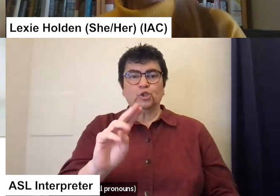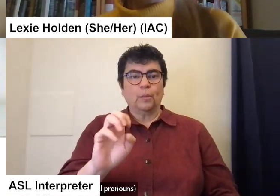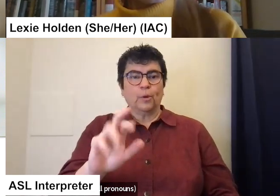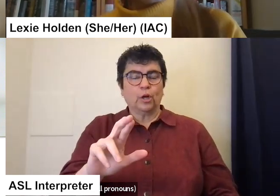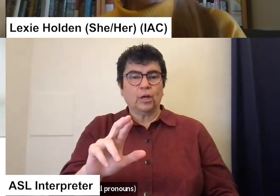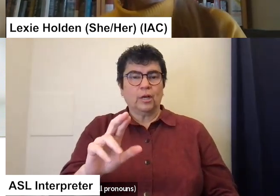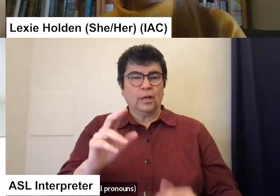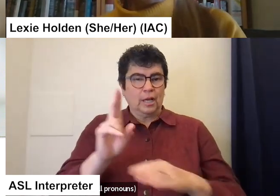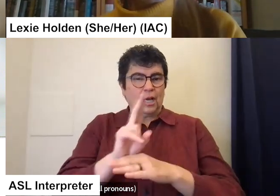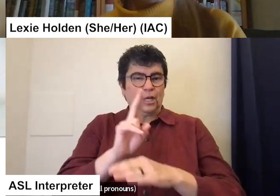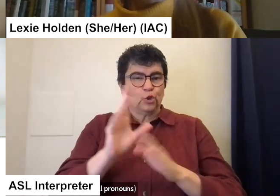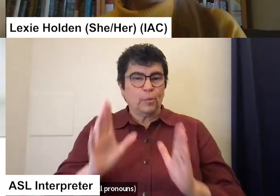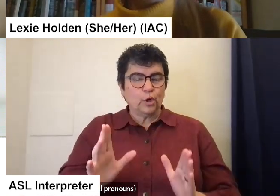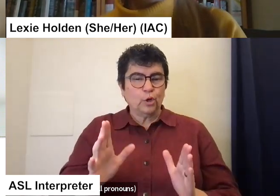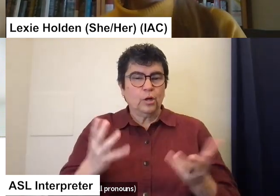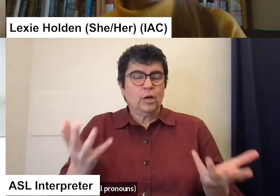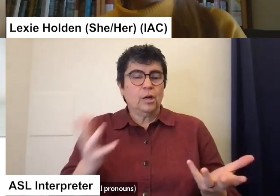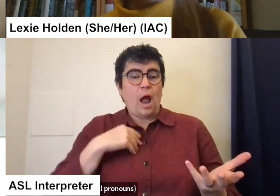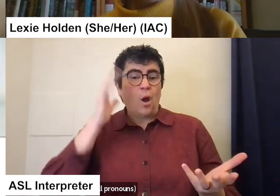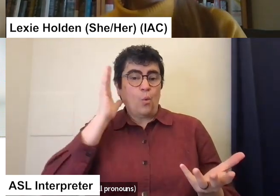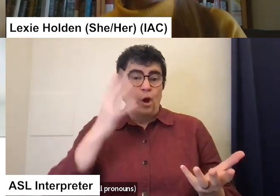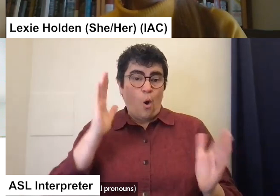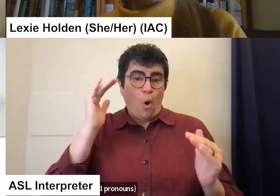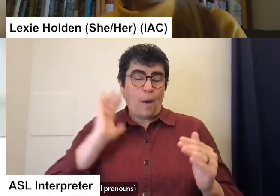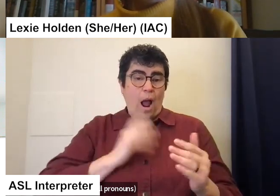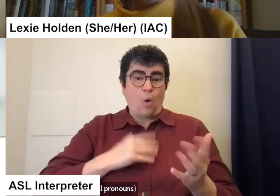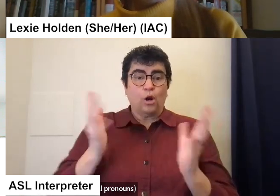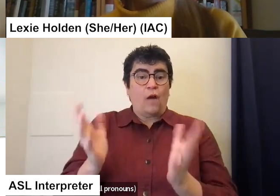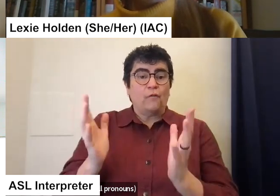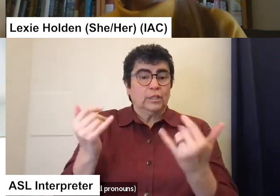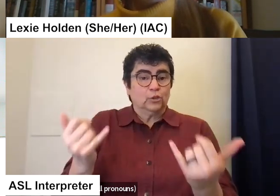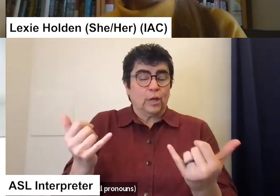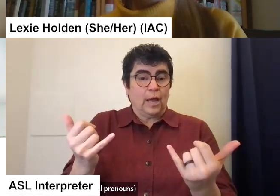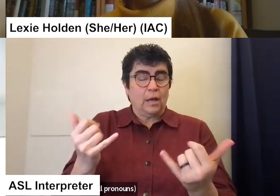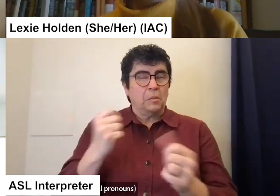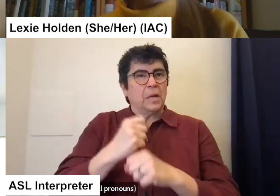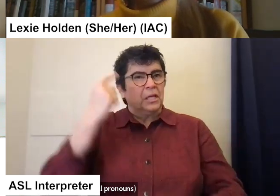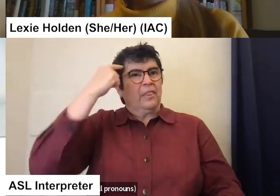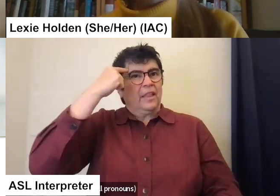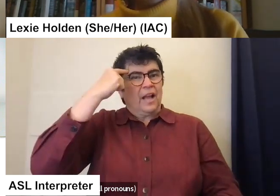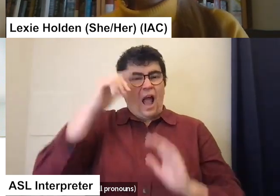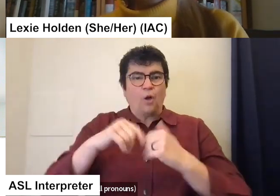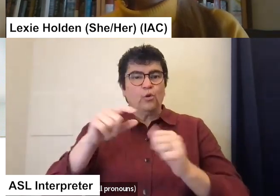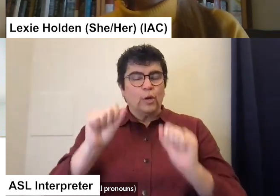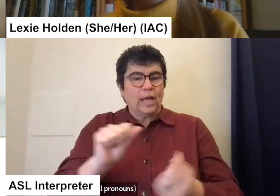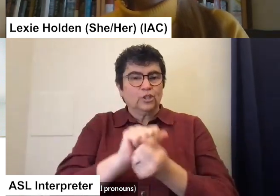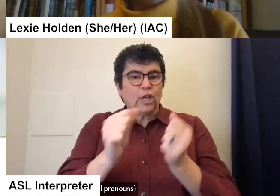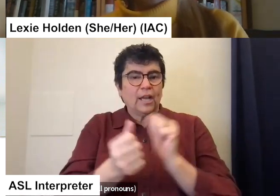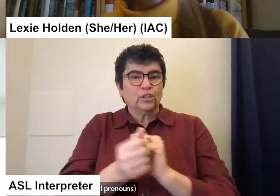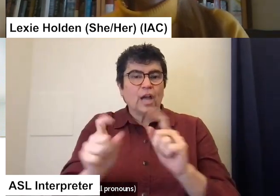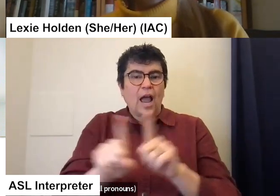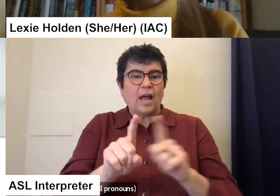that I would hope that our conversation today would make you want to think about how you can change as a